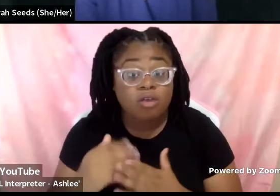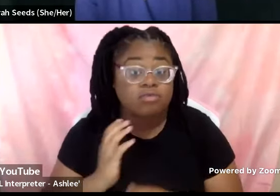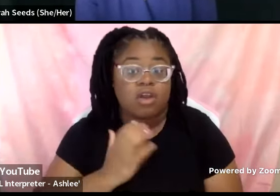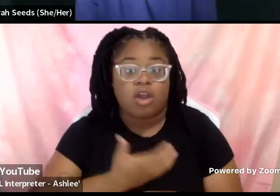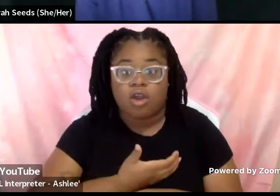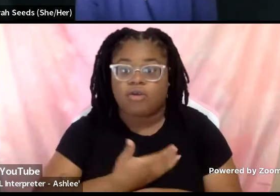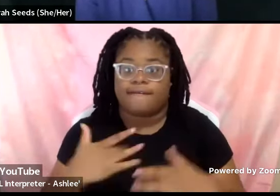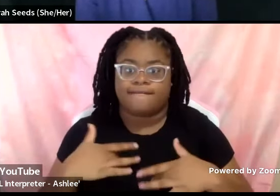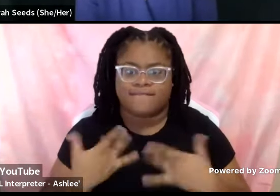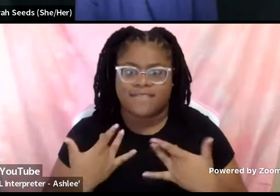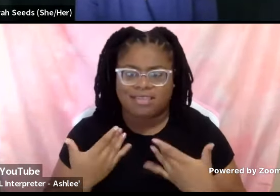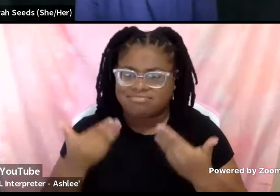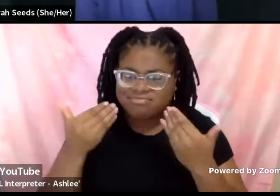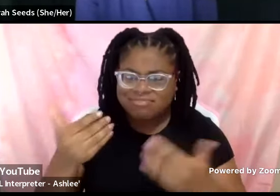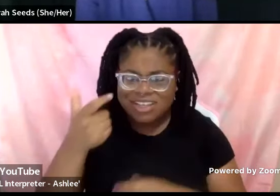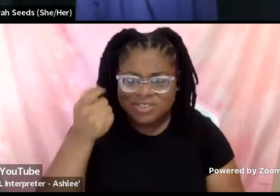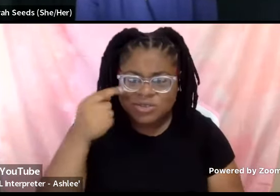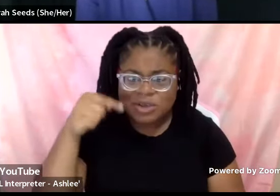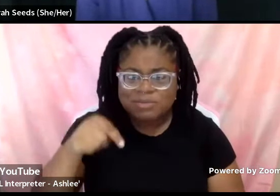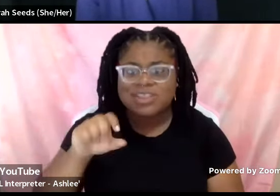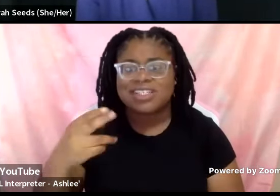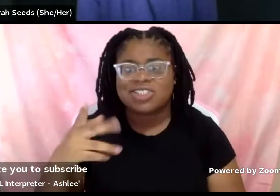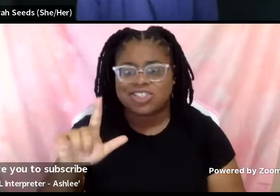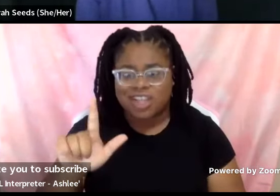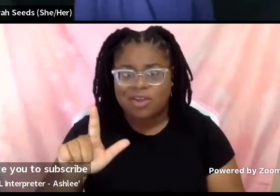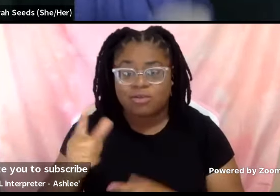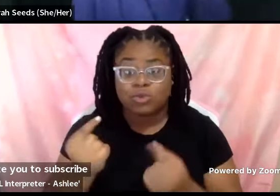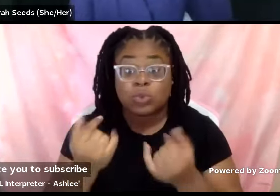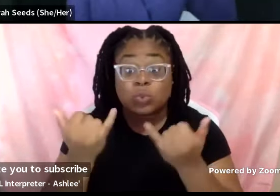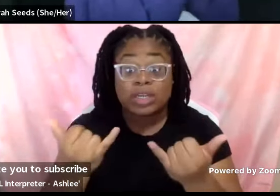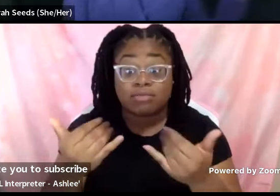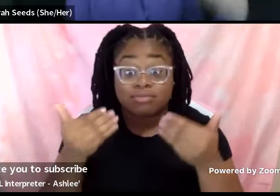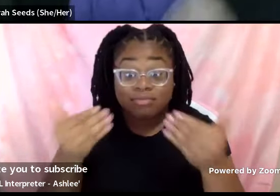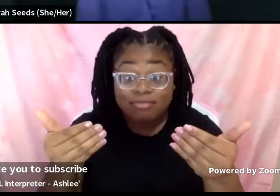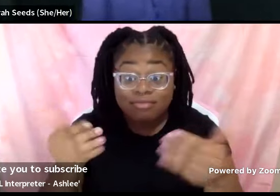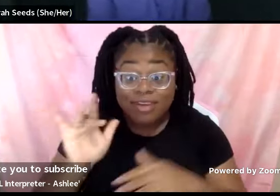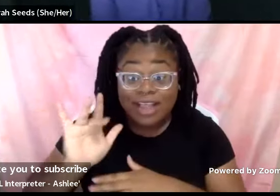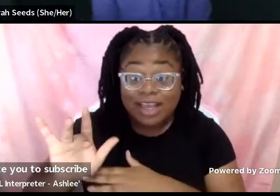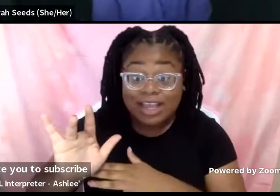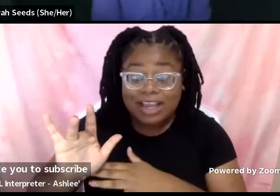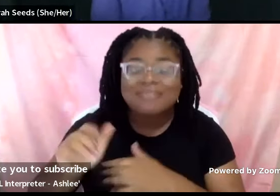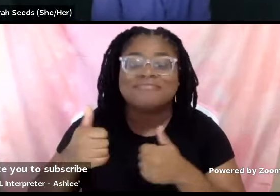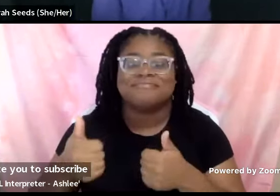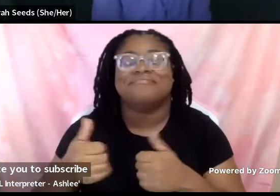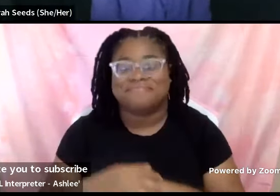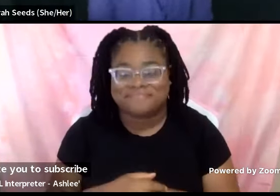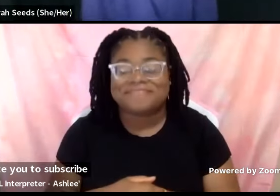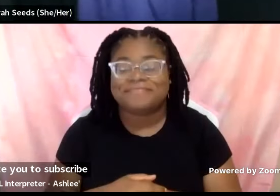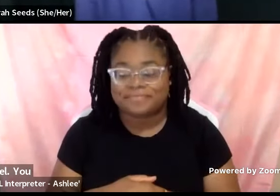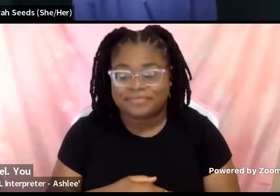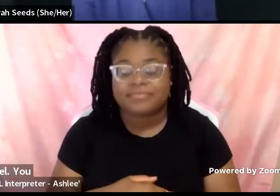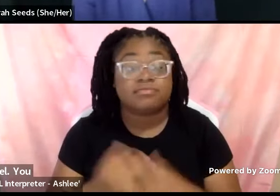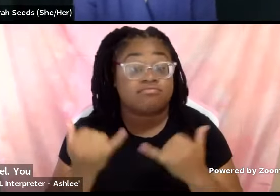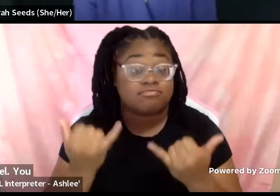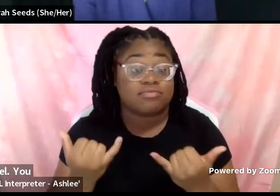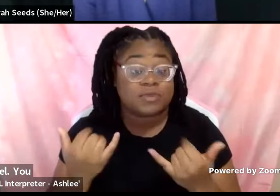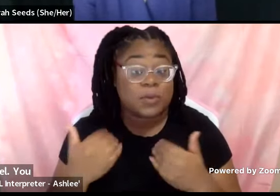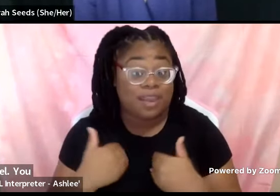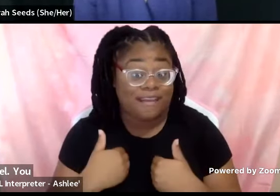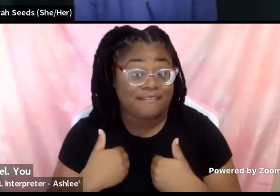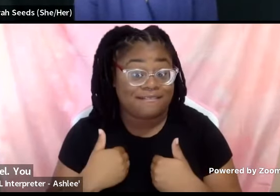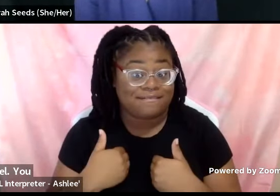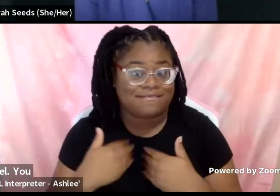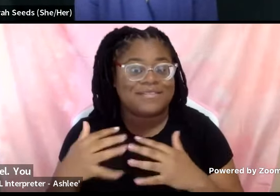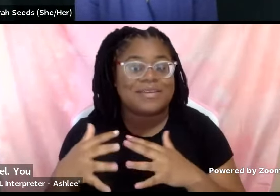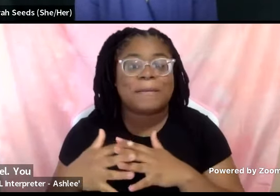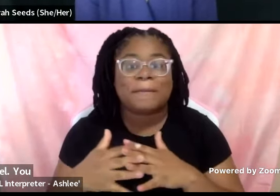to this channel. So you can go ahead and do that like right now. Ready, set, go. Okay, today we have with us American